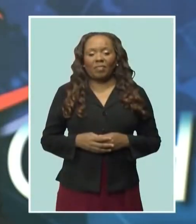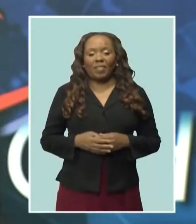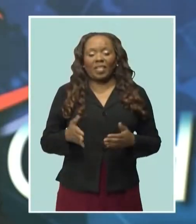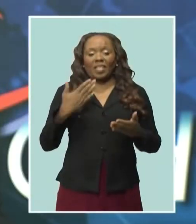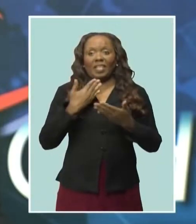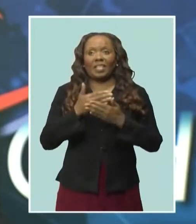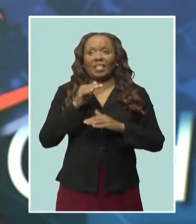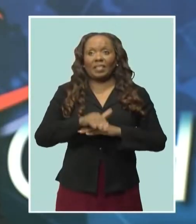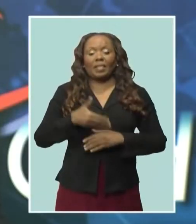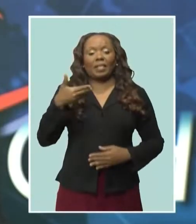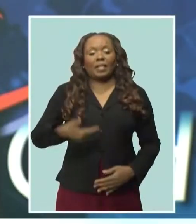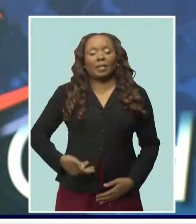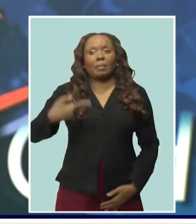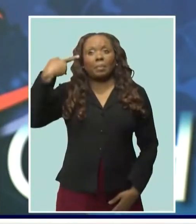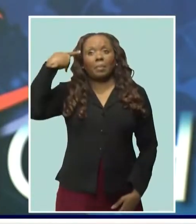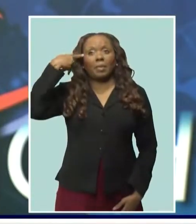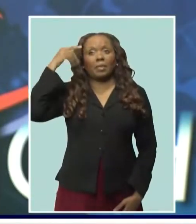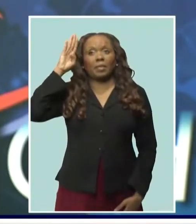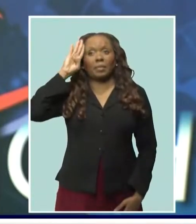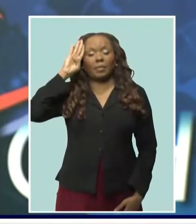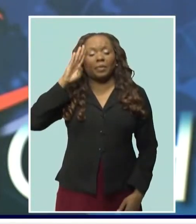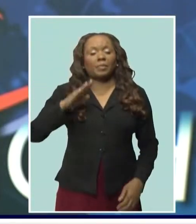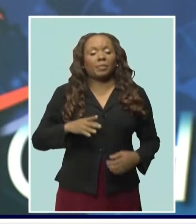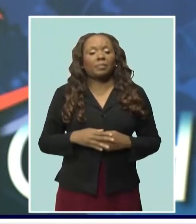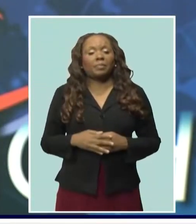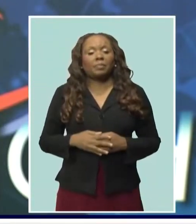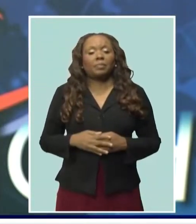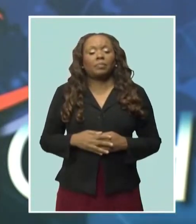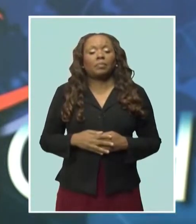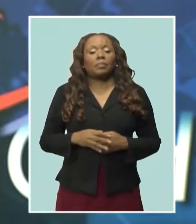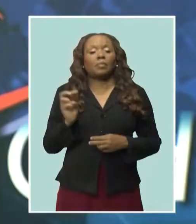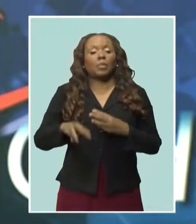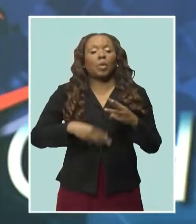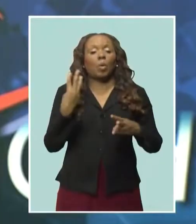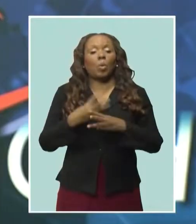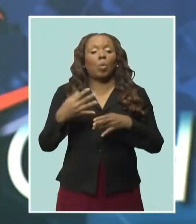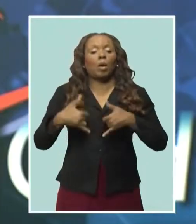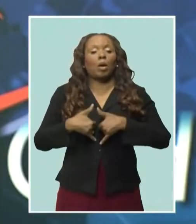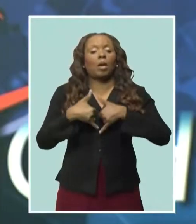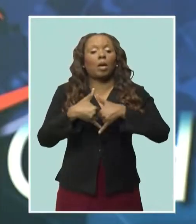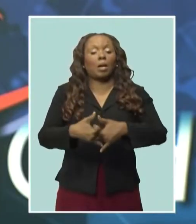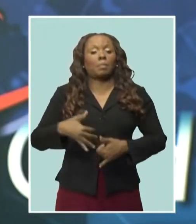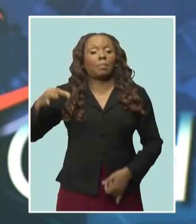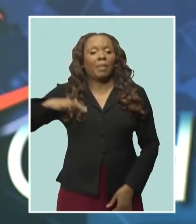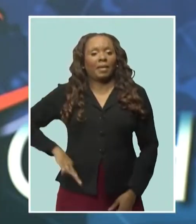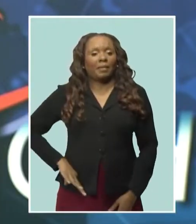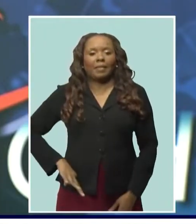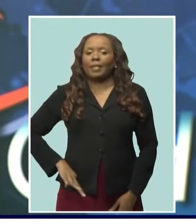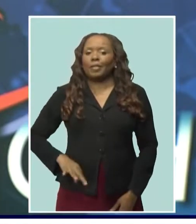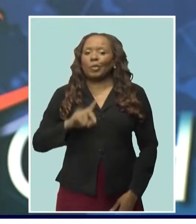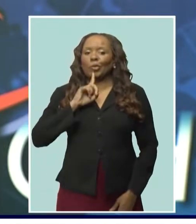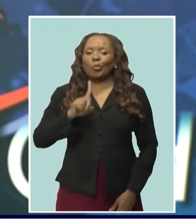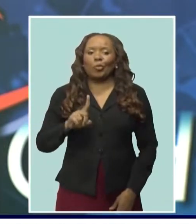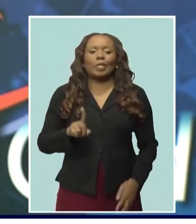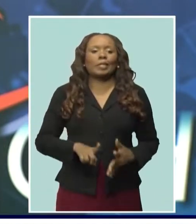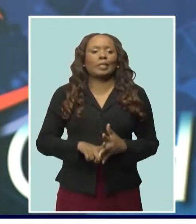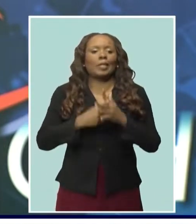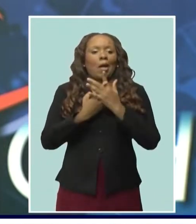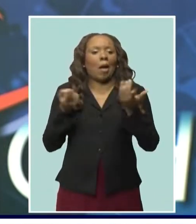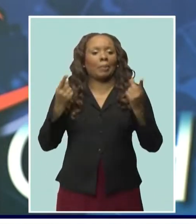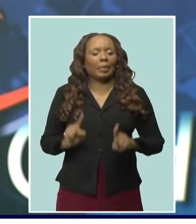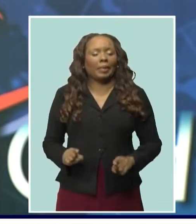Good evening, I'm Pearson Bowen. The expected World Cup boom is already being felt in the local accommodation